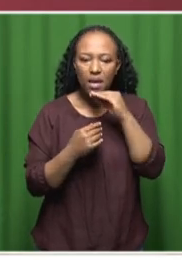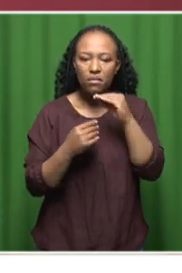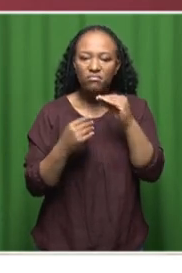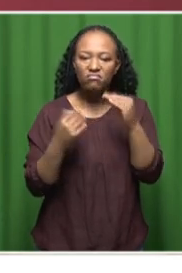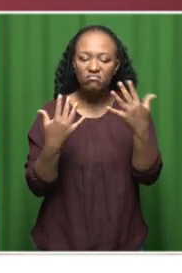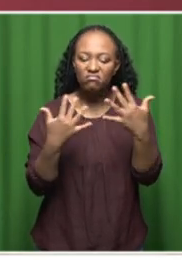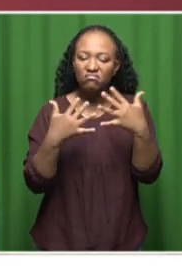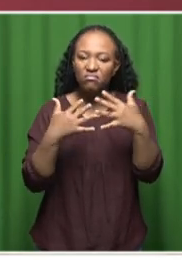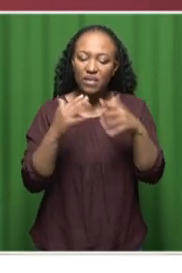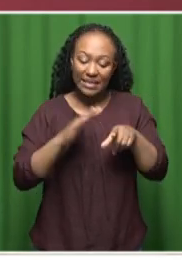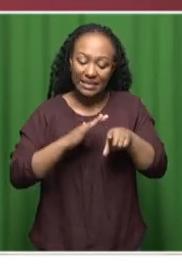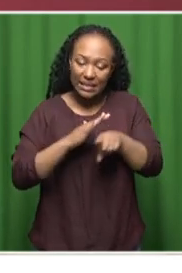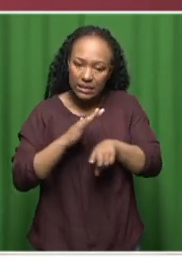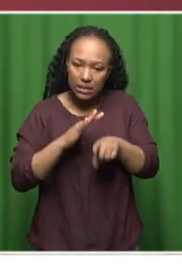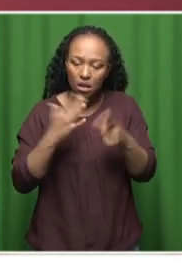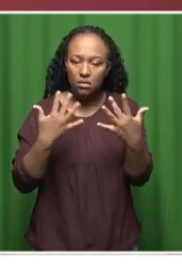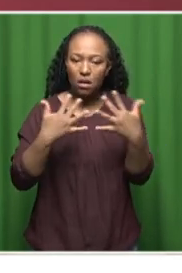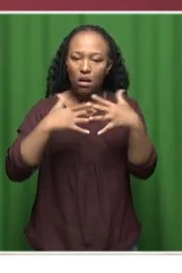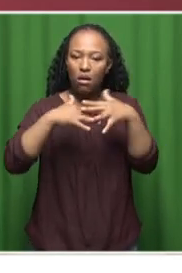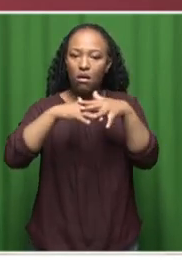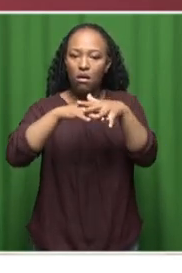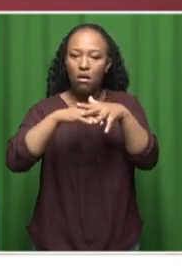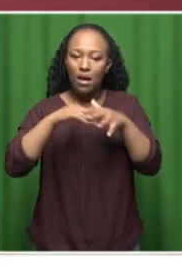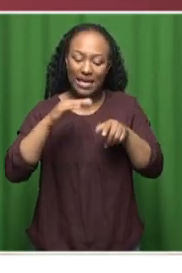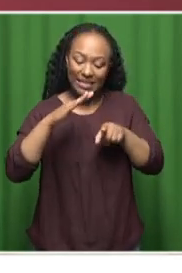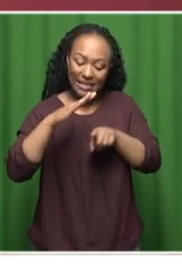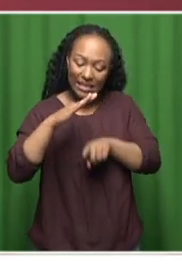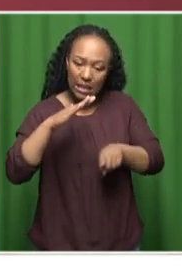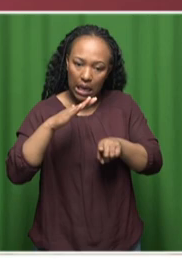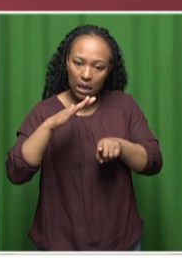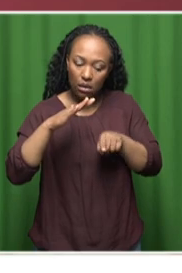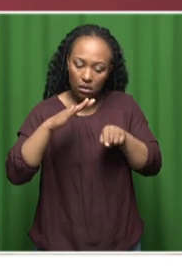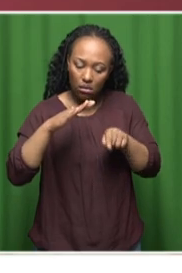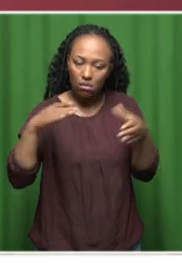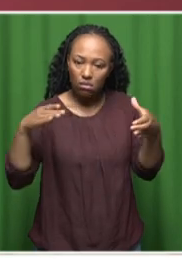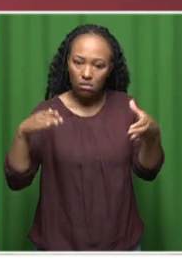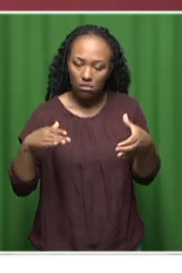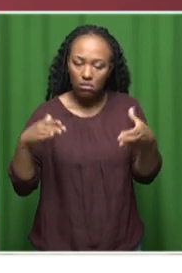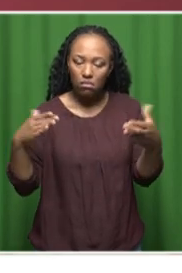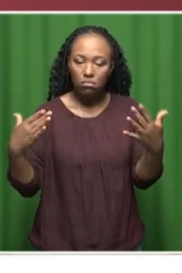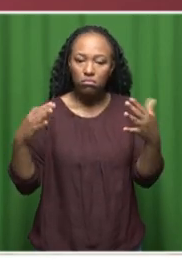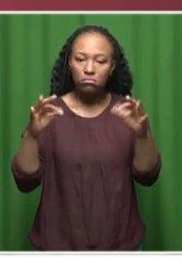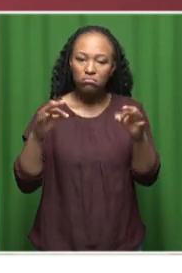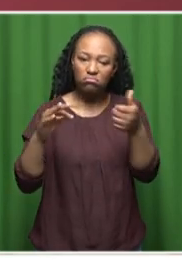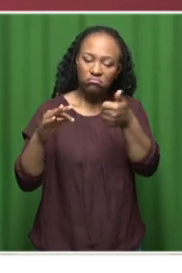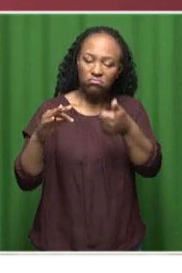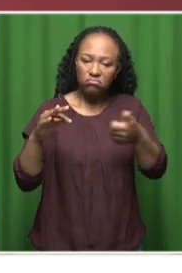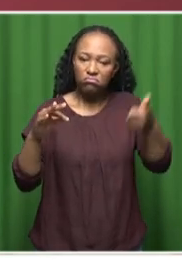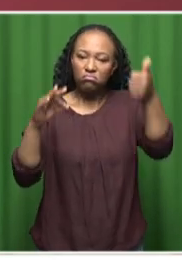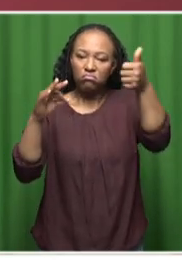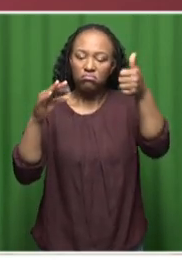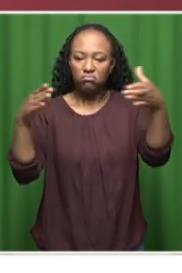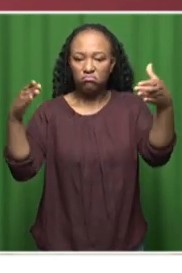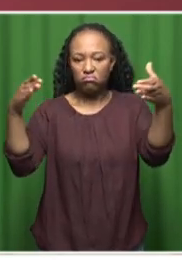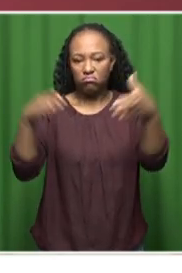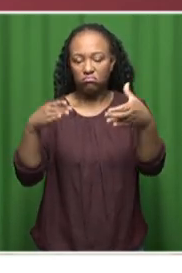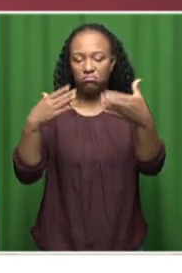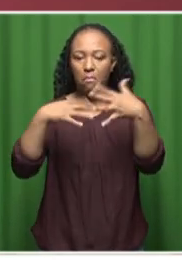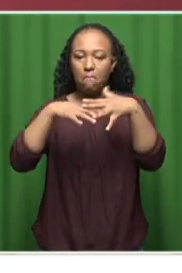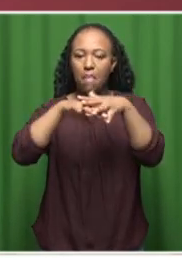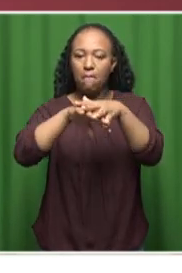of a district. When you take a district, now you become a super municipality, which is a metro,